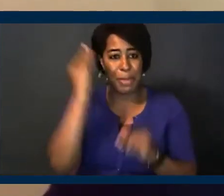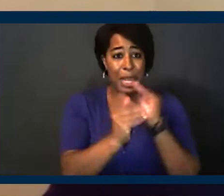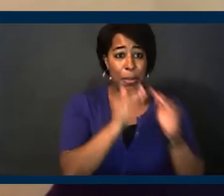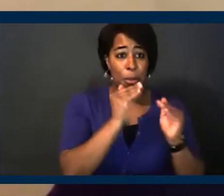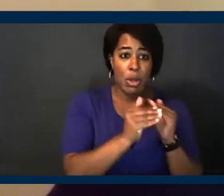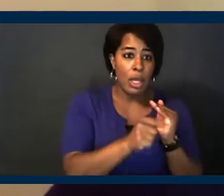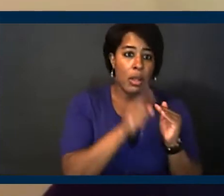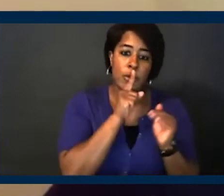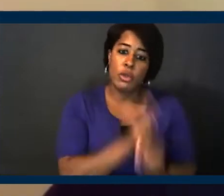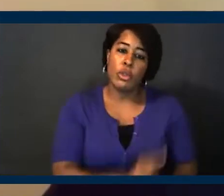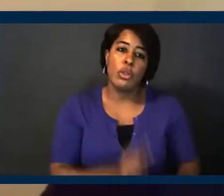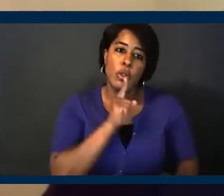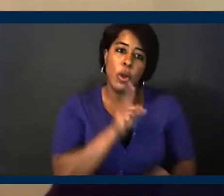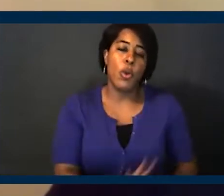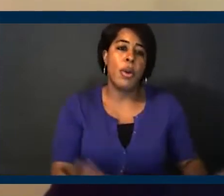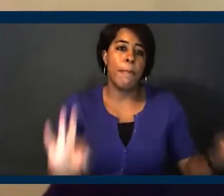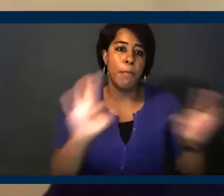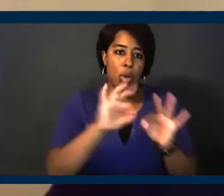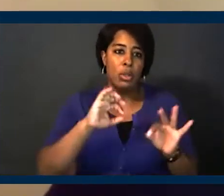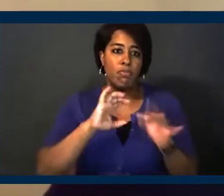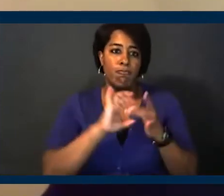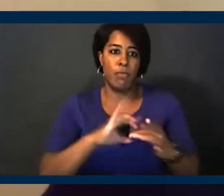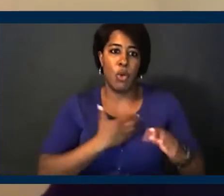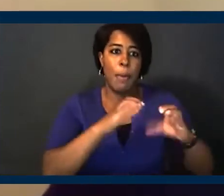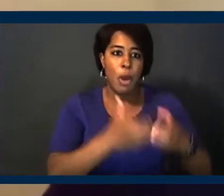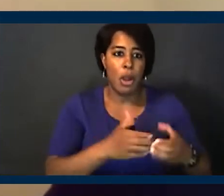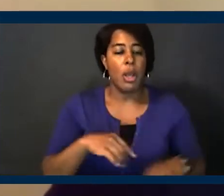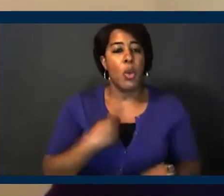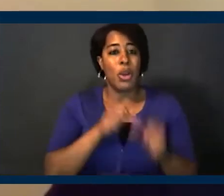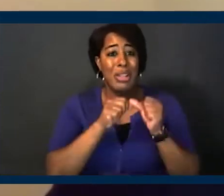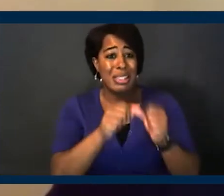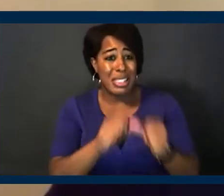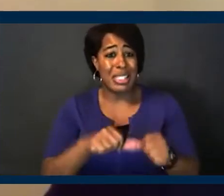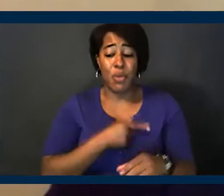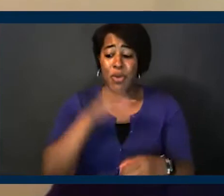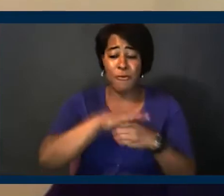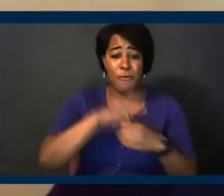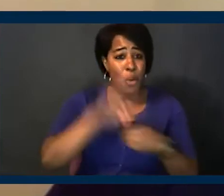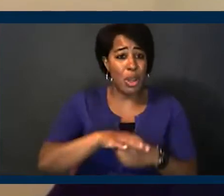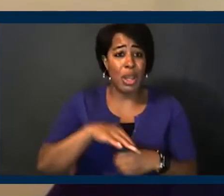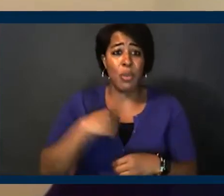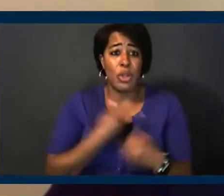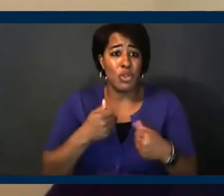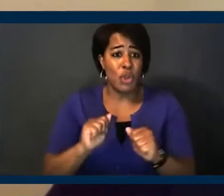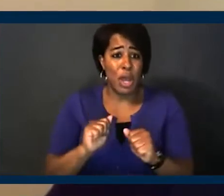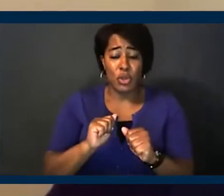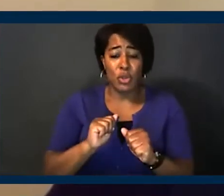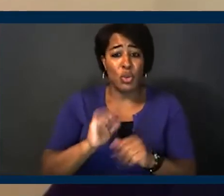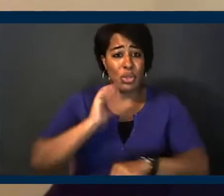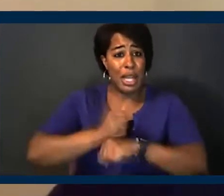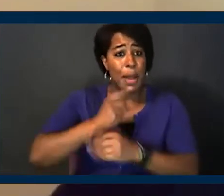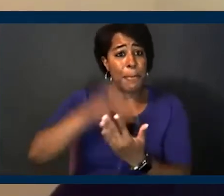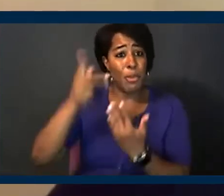constituency to our party. And we are consistent and we are voting and we are working to bring programming and messaging that is relevant to